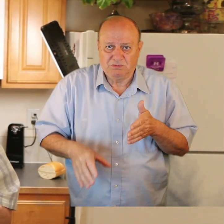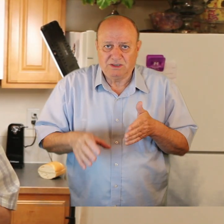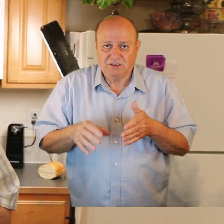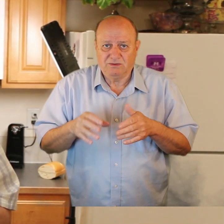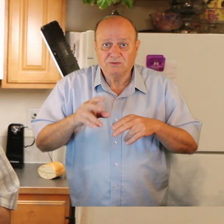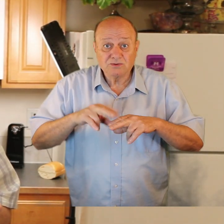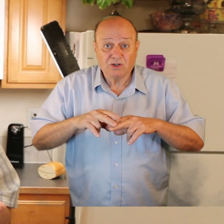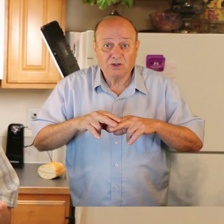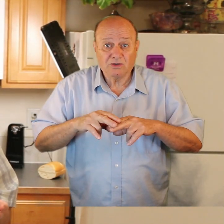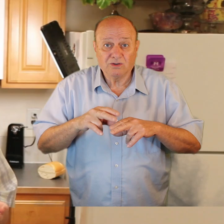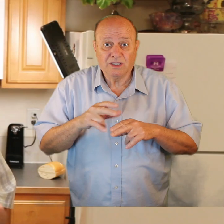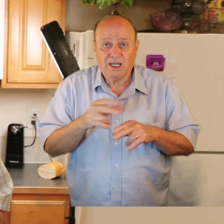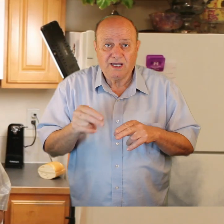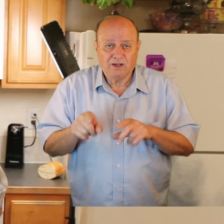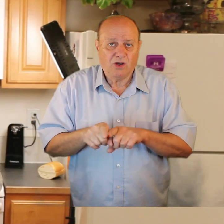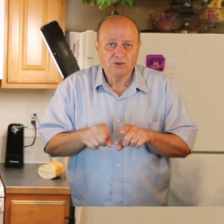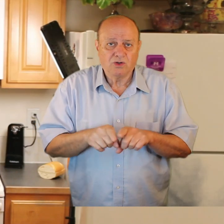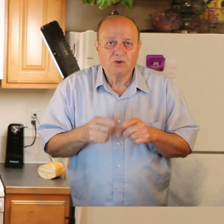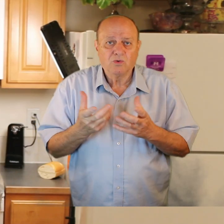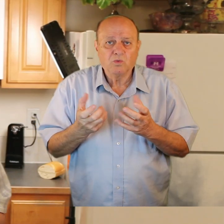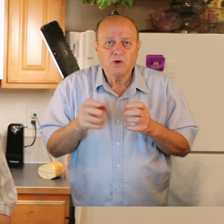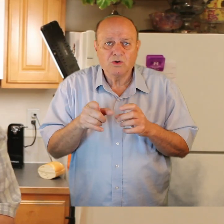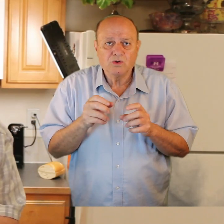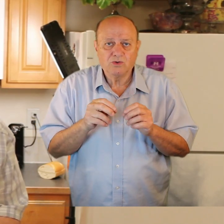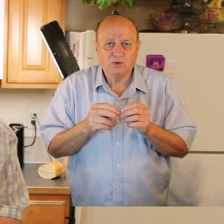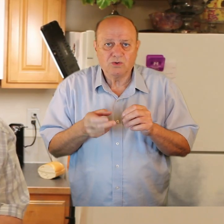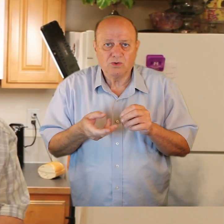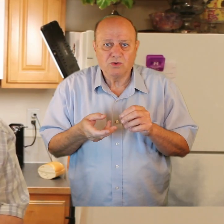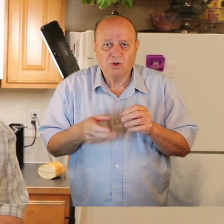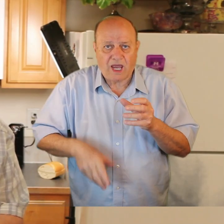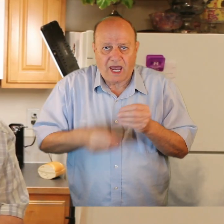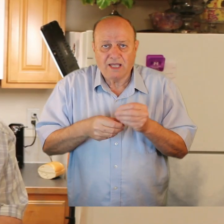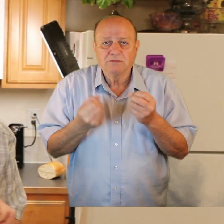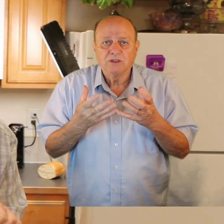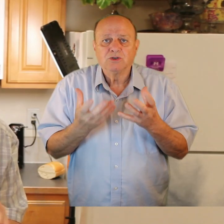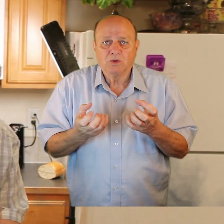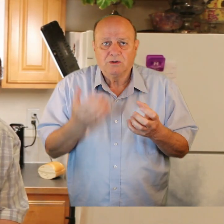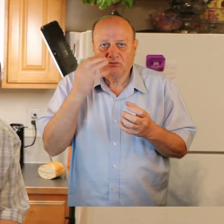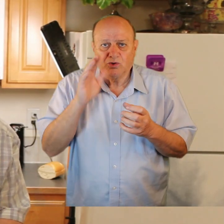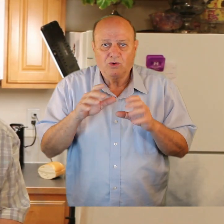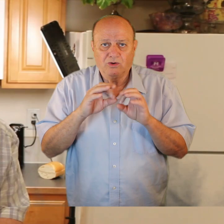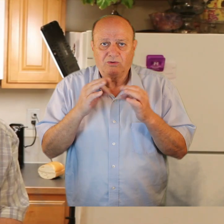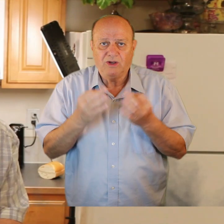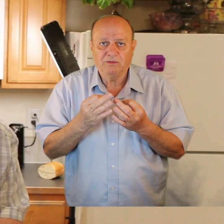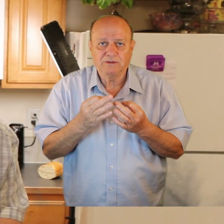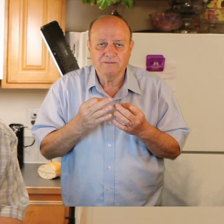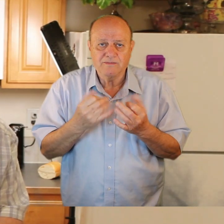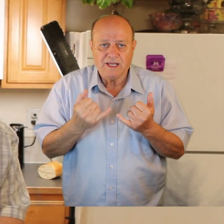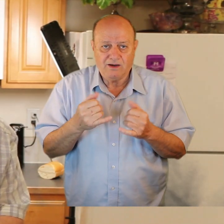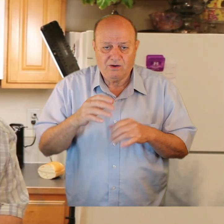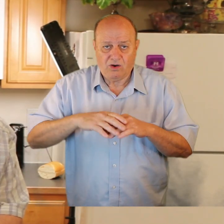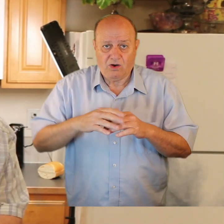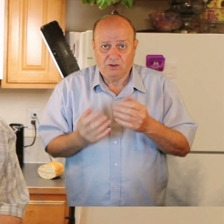have the flavor that your family will enjoy. So I'm going to stir this up a little bit and put it on the stove on a medium